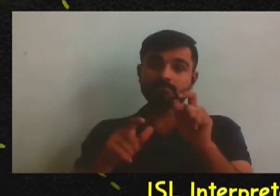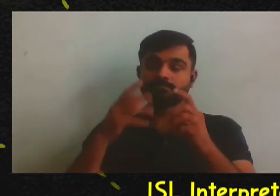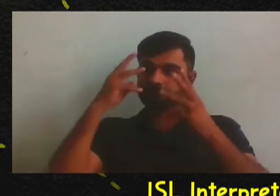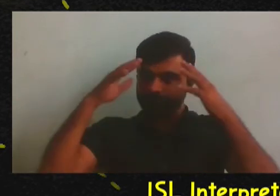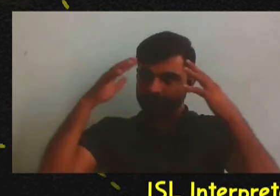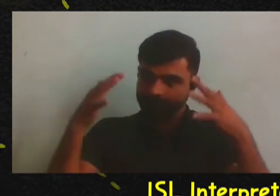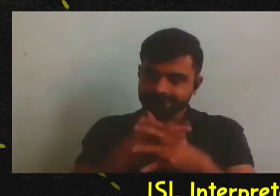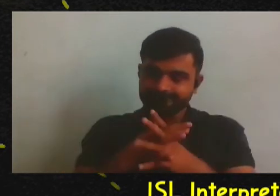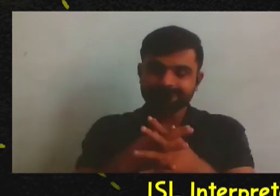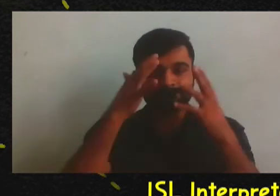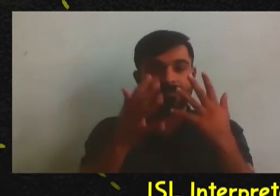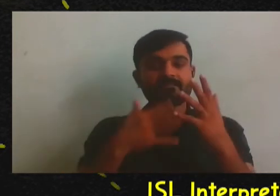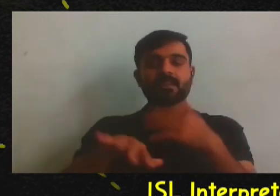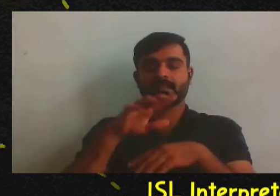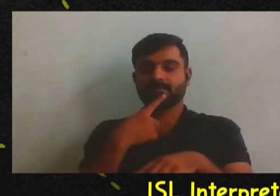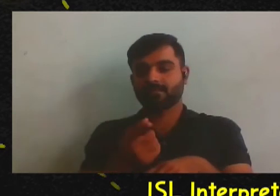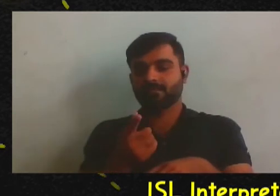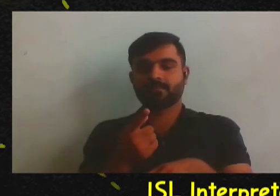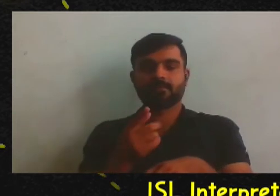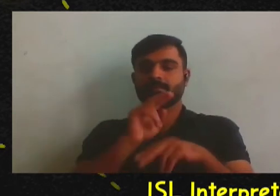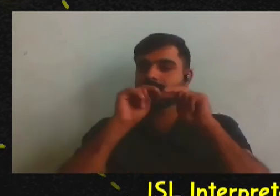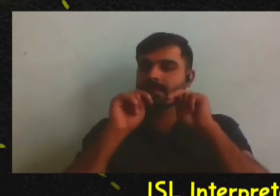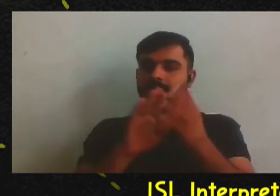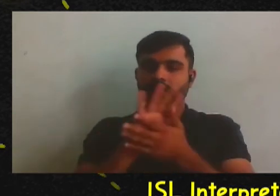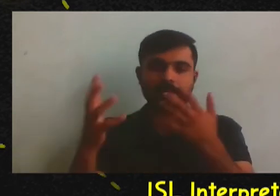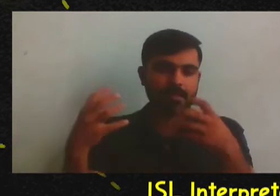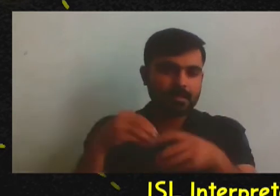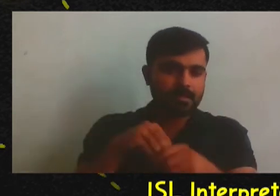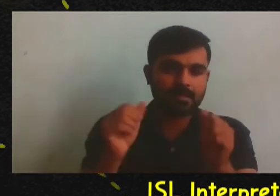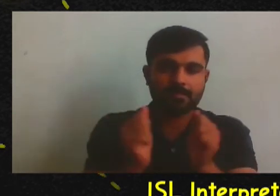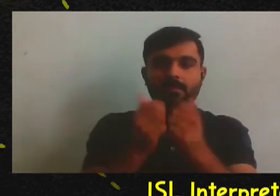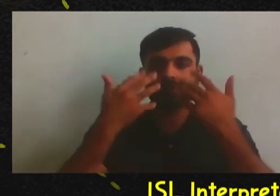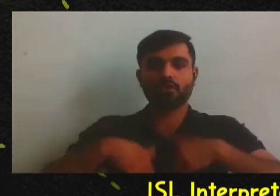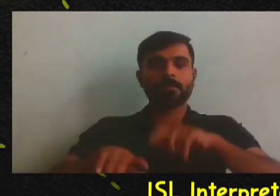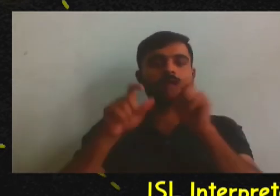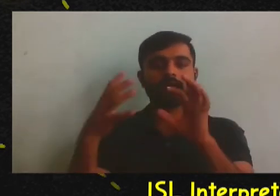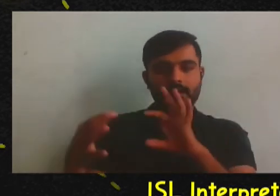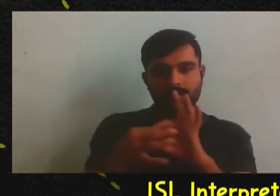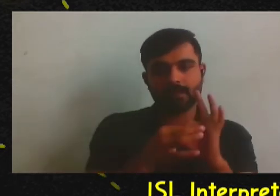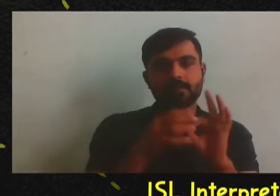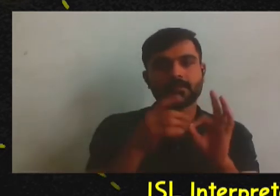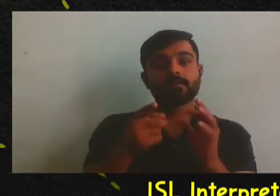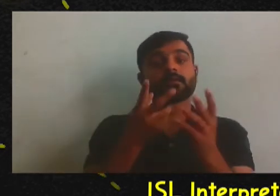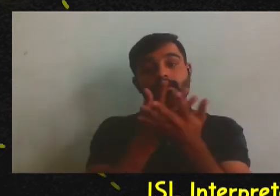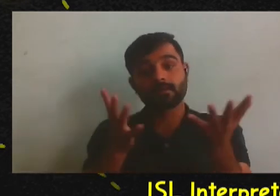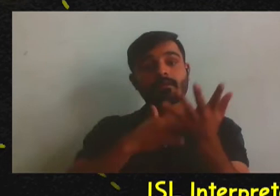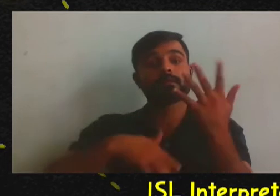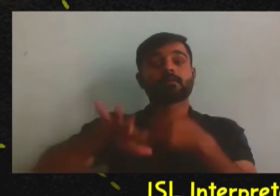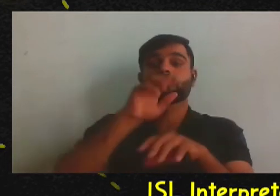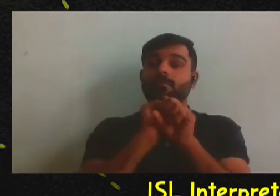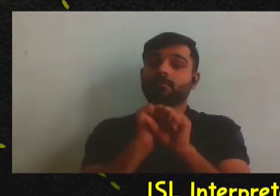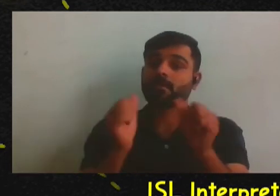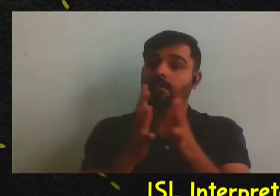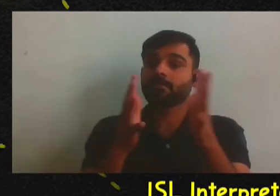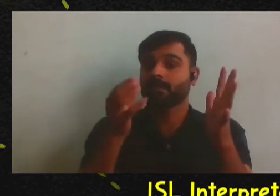anxiety don't necessarily interact well with human interaction. So in those contexts, it might be a lot easier